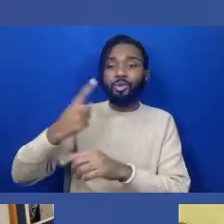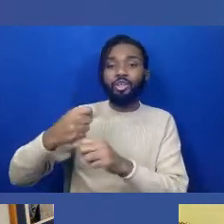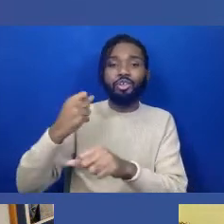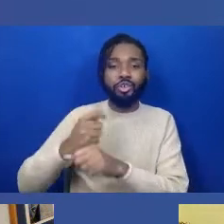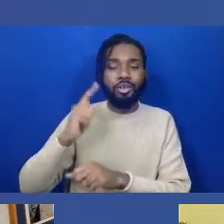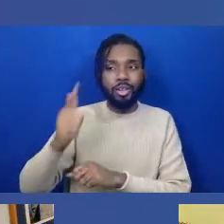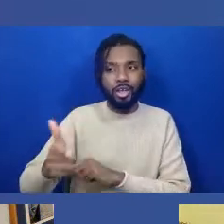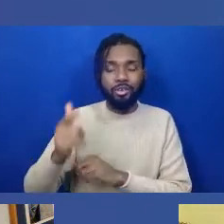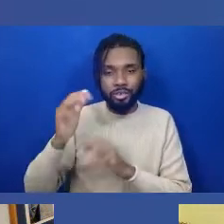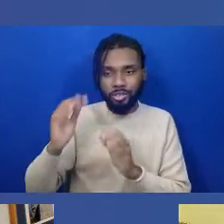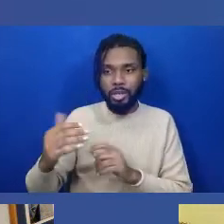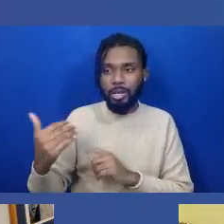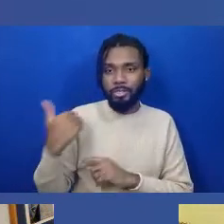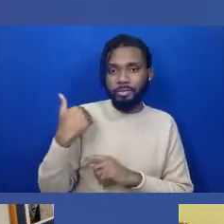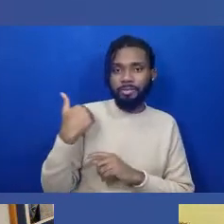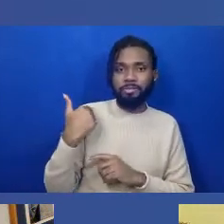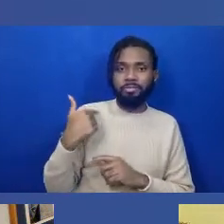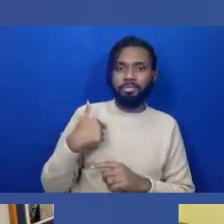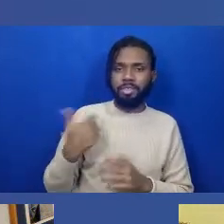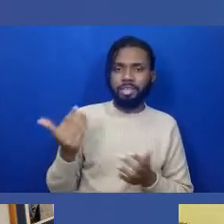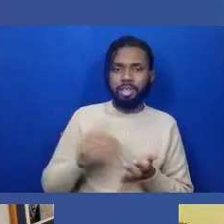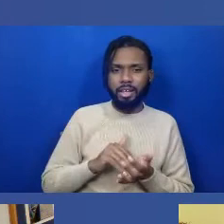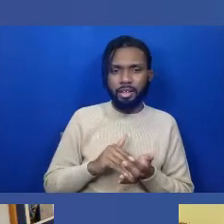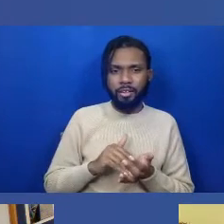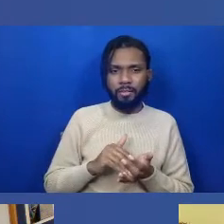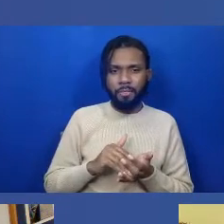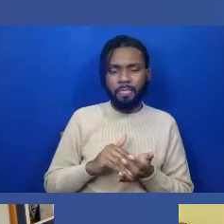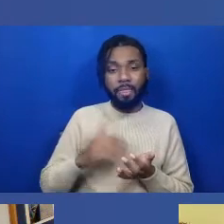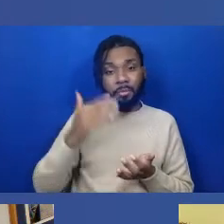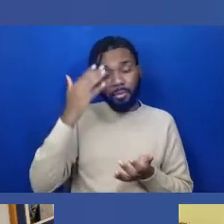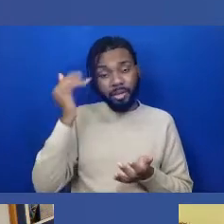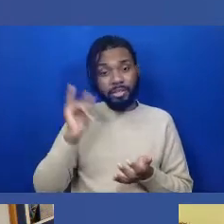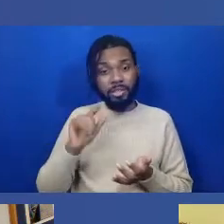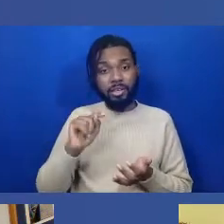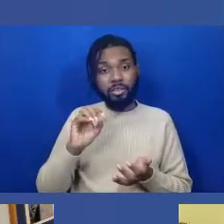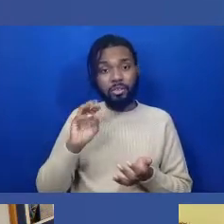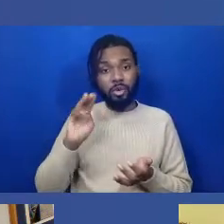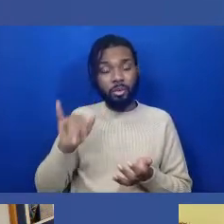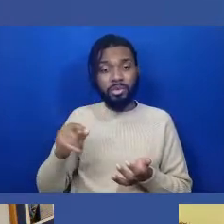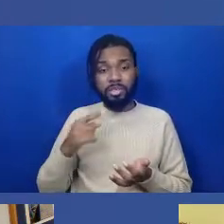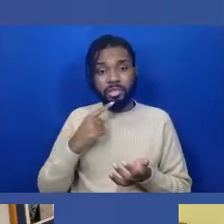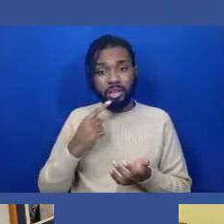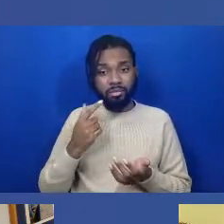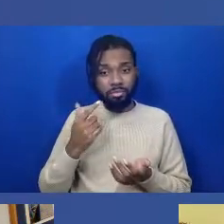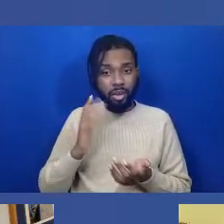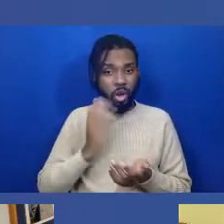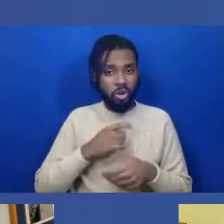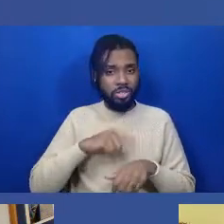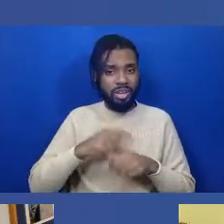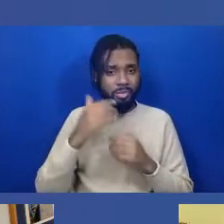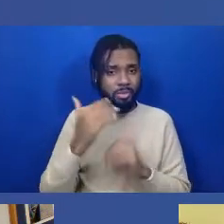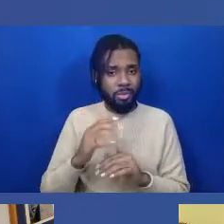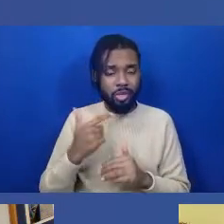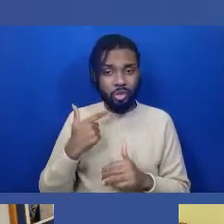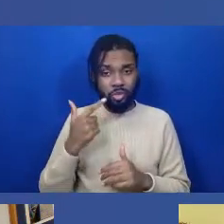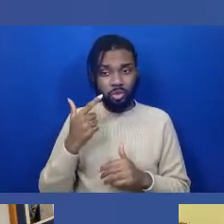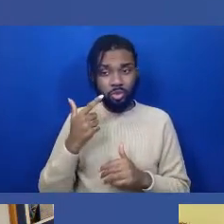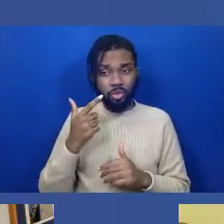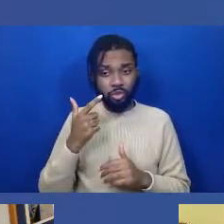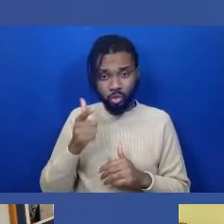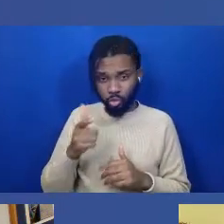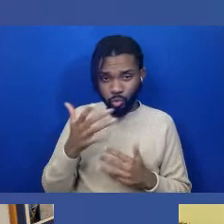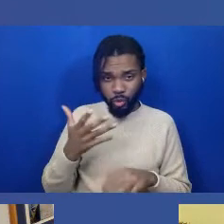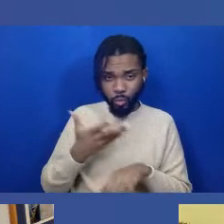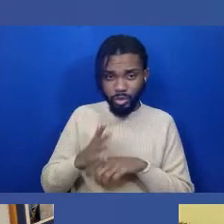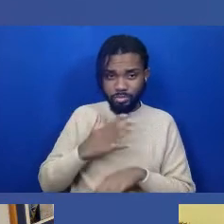thing. Because like Tommy said, you know, we all have limited time and you don't want to waste my time and you don't want to waste your own time,